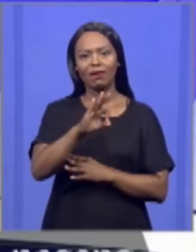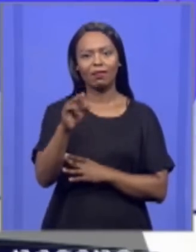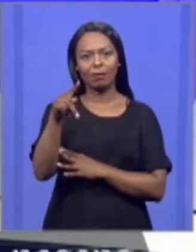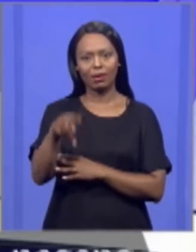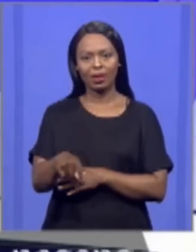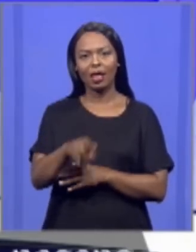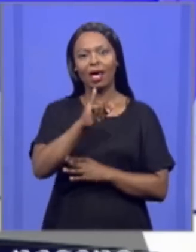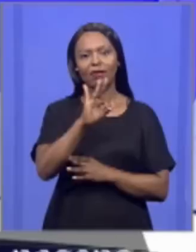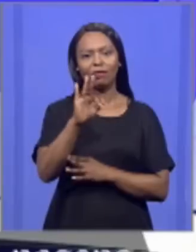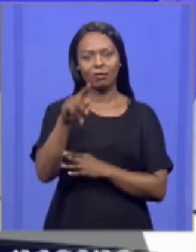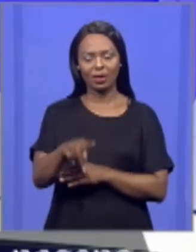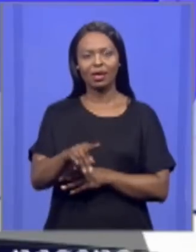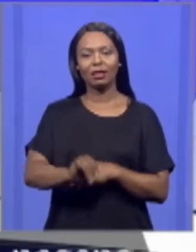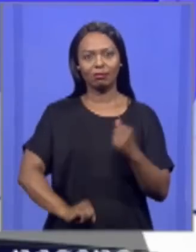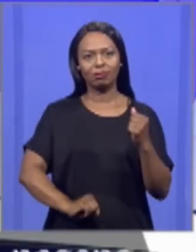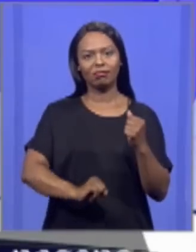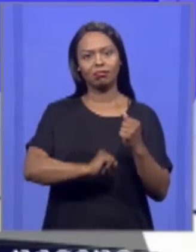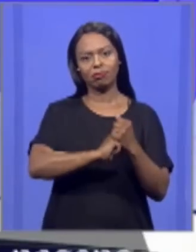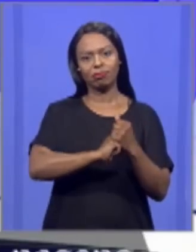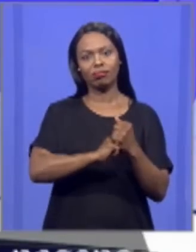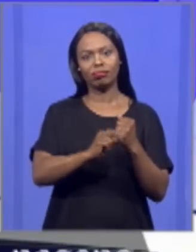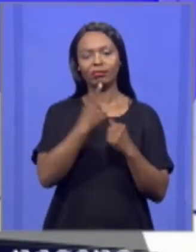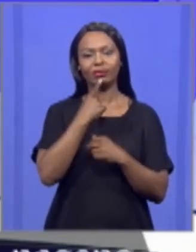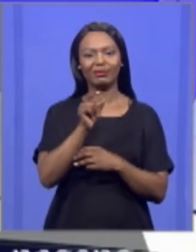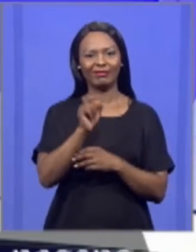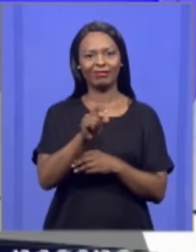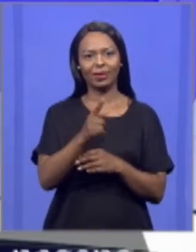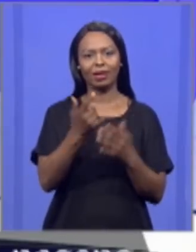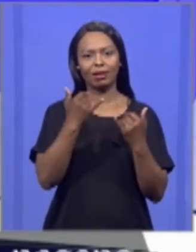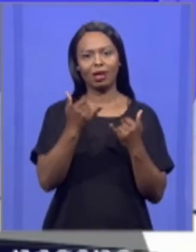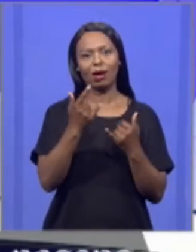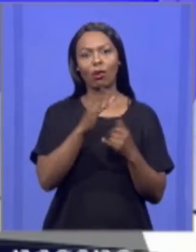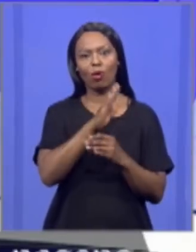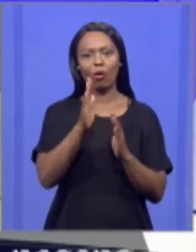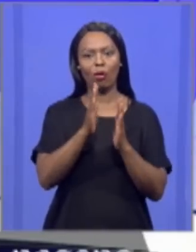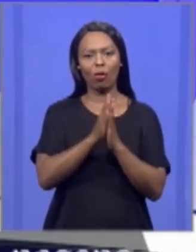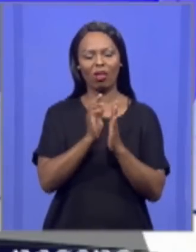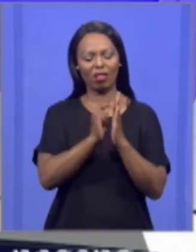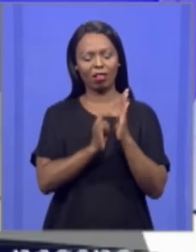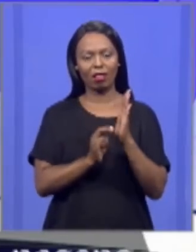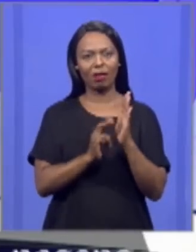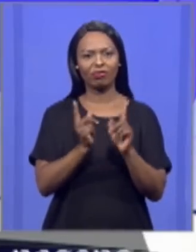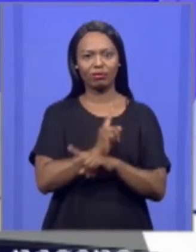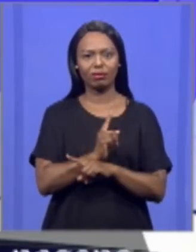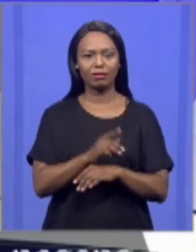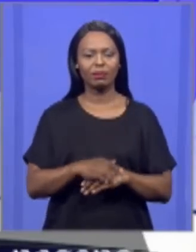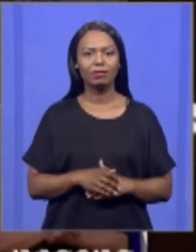le IFP di bile kgahlanon le magato ao le go fetolwa ga melawana.